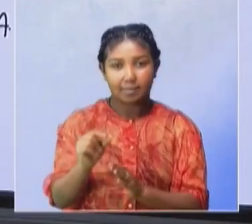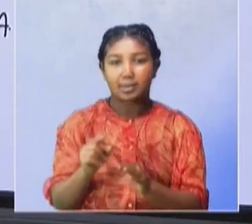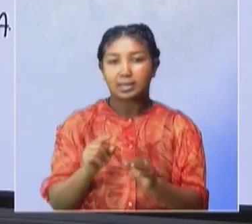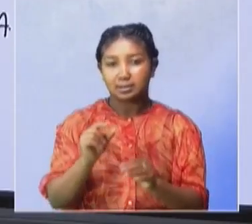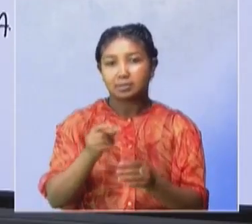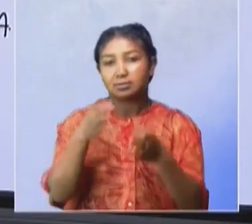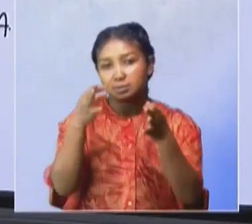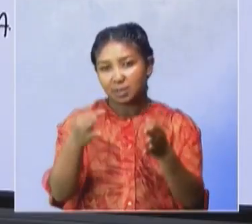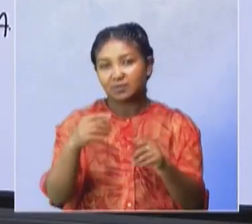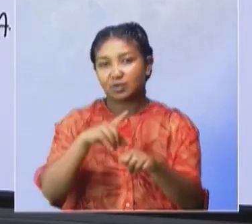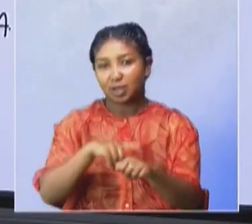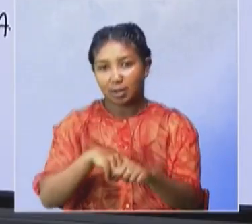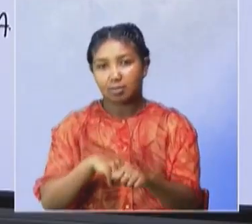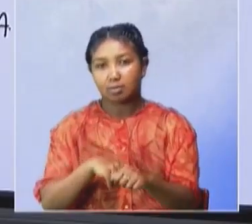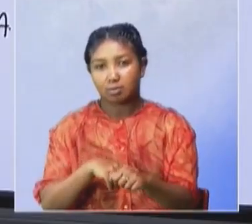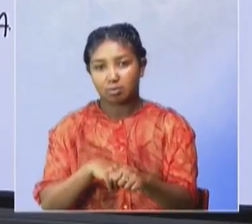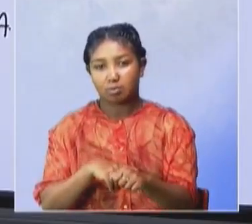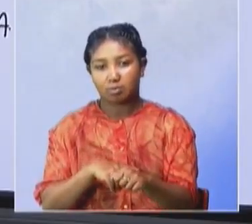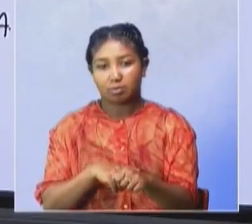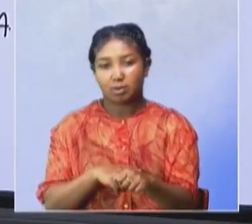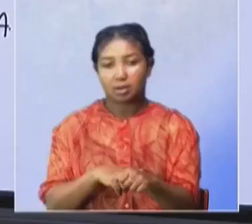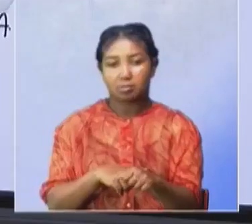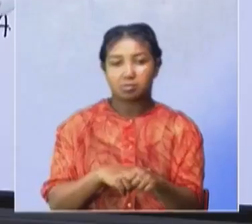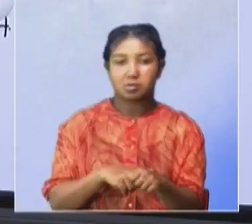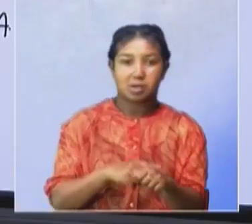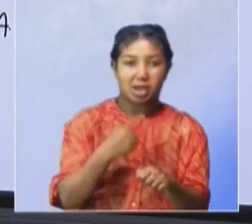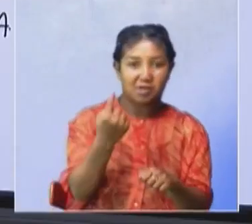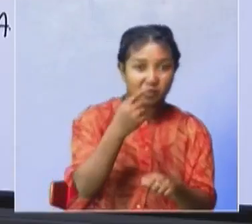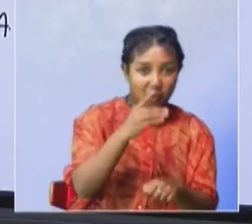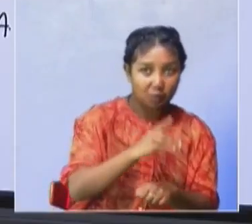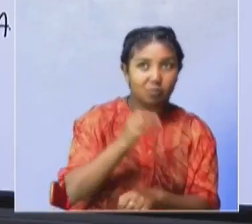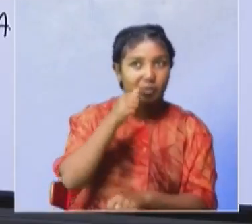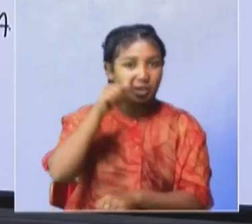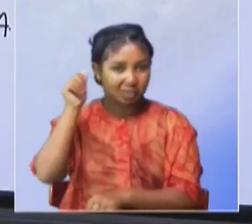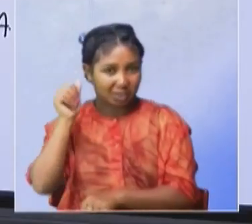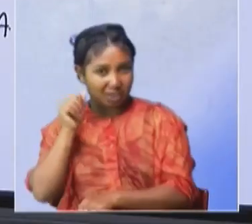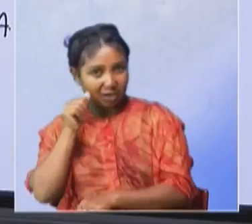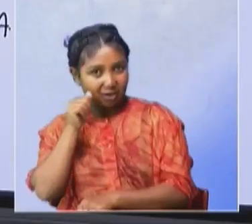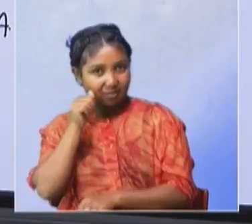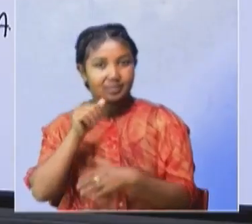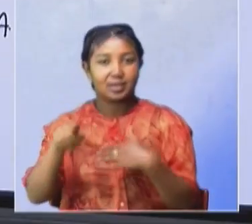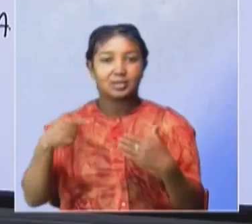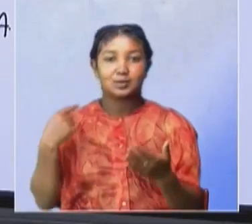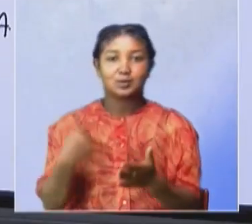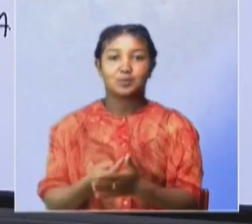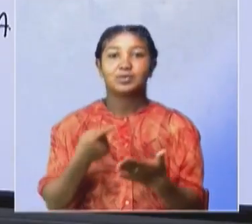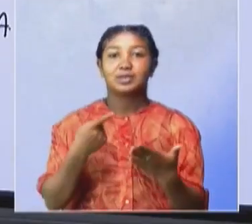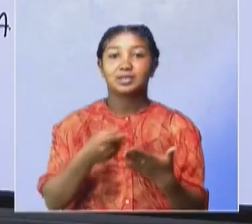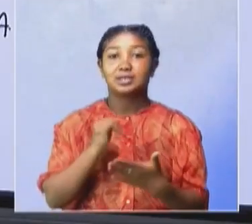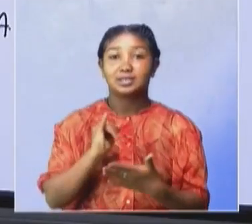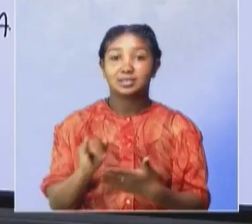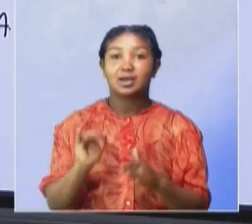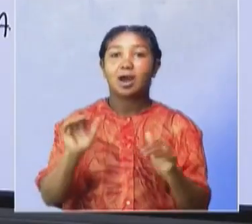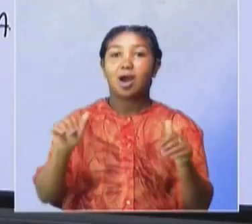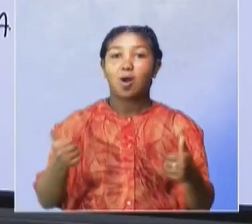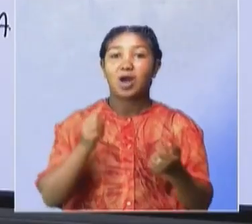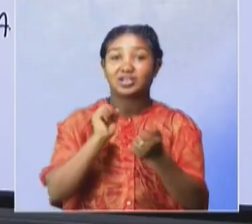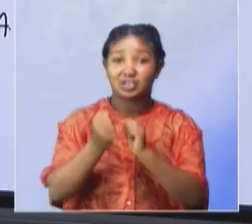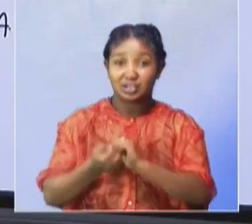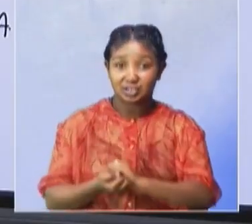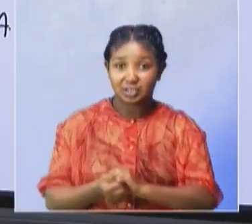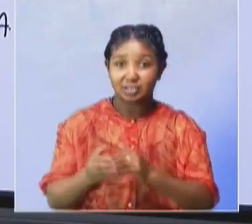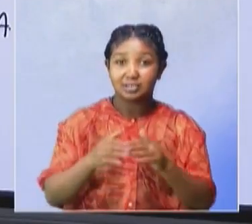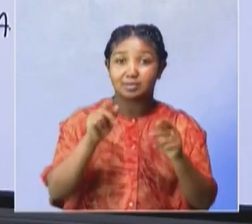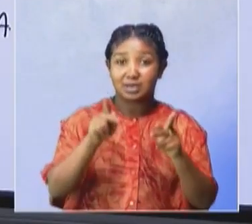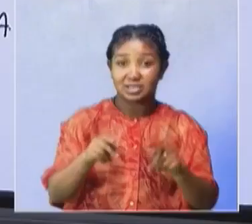specific times, like here is every day, we are using yesterday. So this is how we are changing with